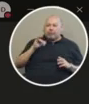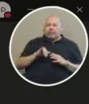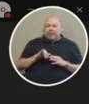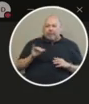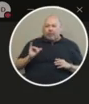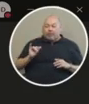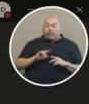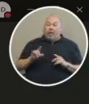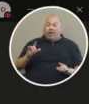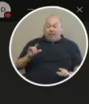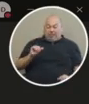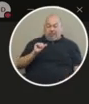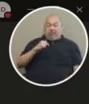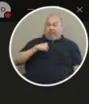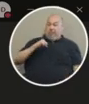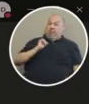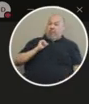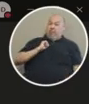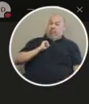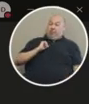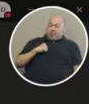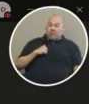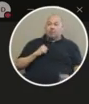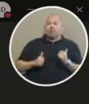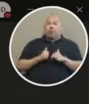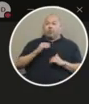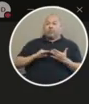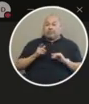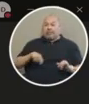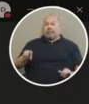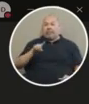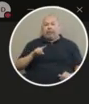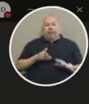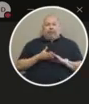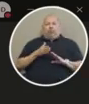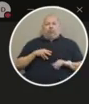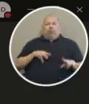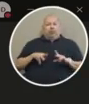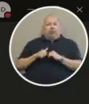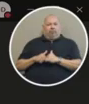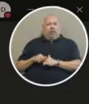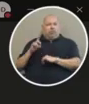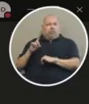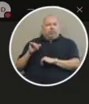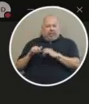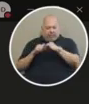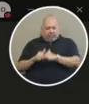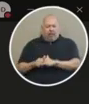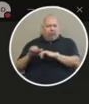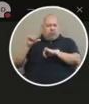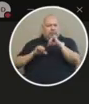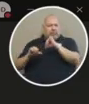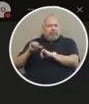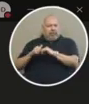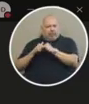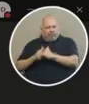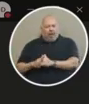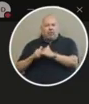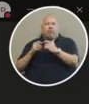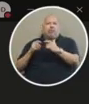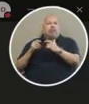well. But myself, and I think most of the city is operating based off of data, based off of science, and based off